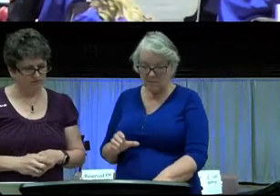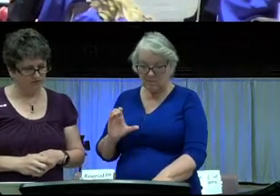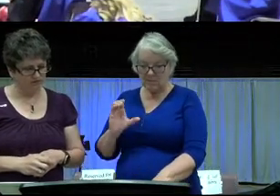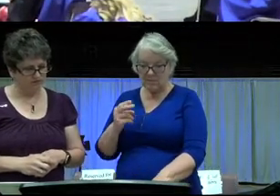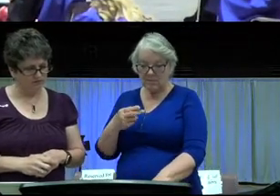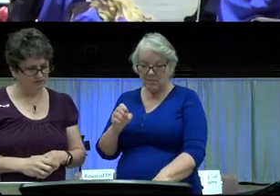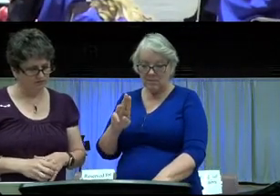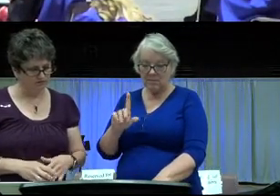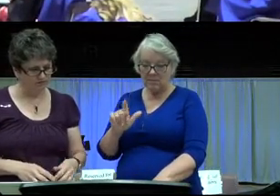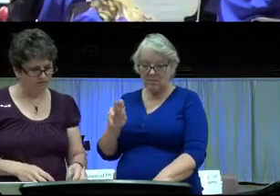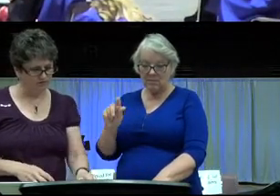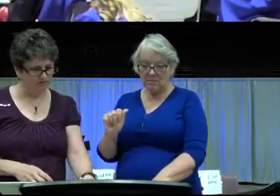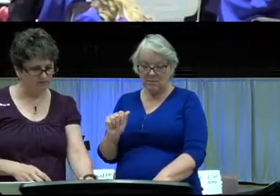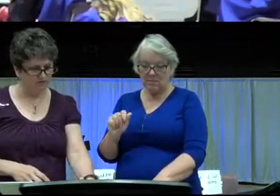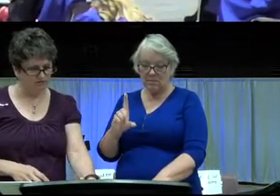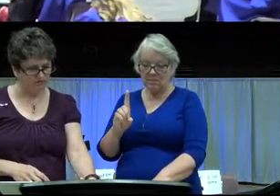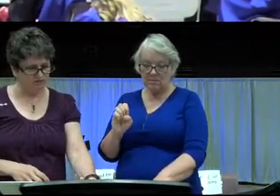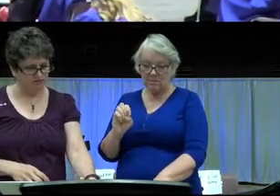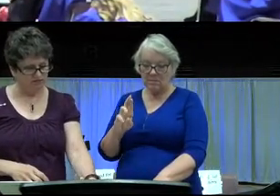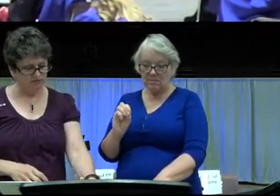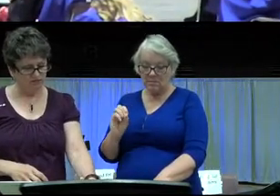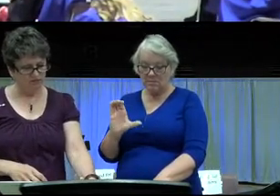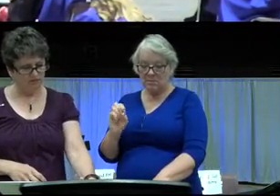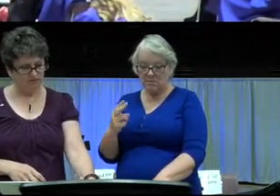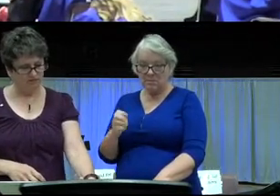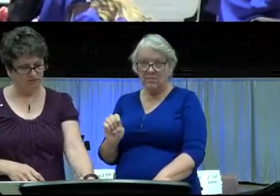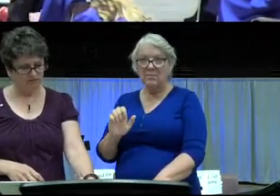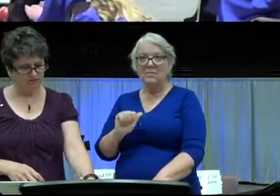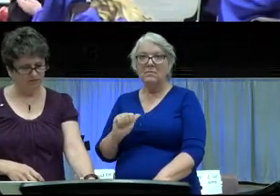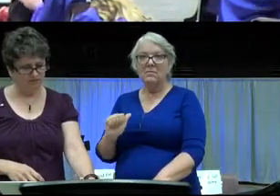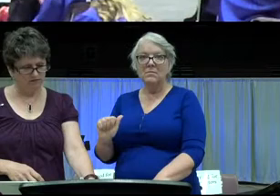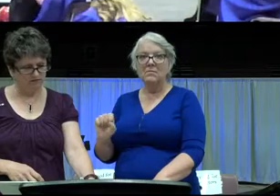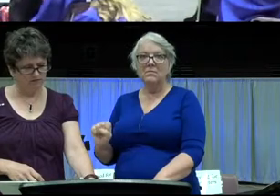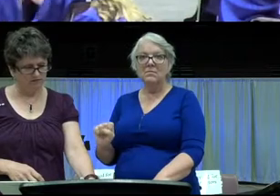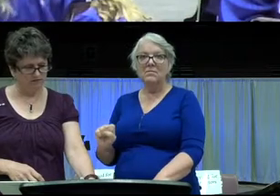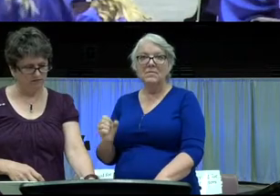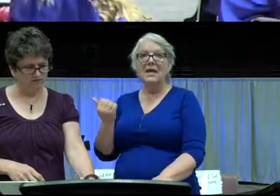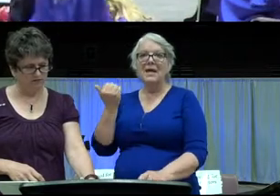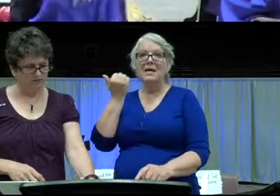Charlia Dawn DeRoche, Associate of Applied Science, Dental Hygiene.